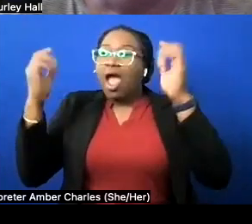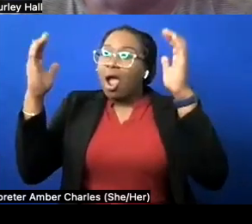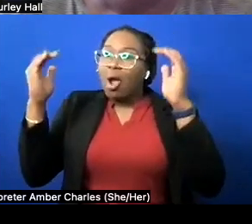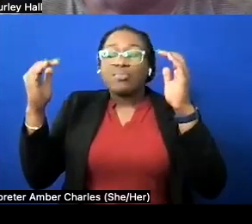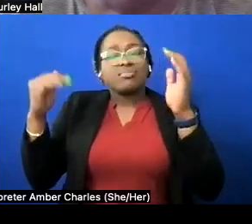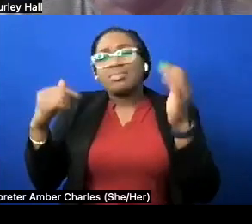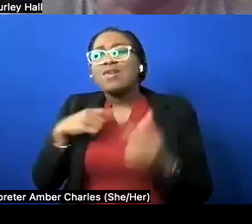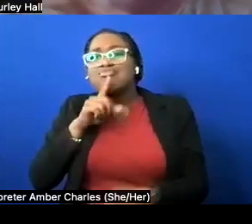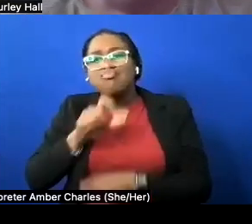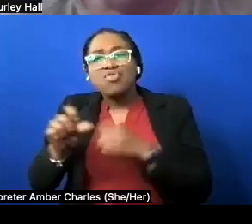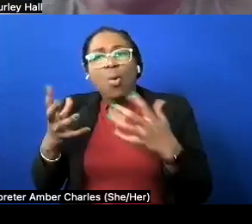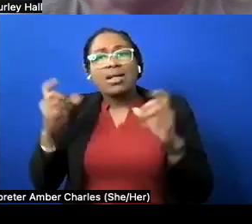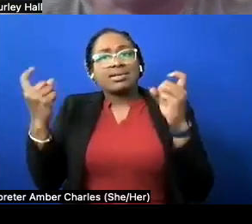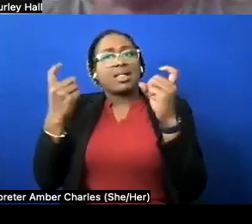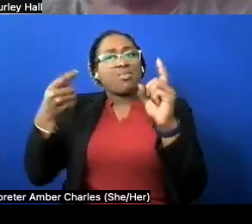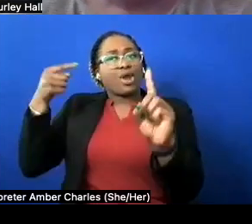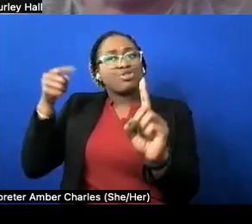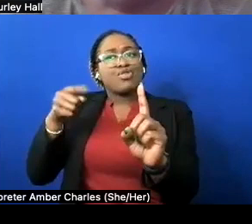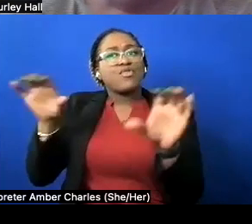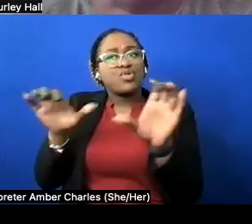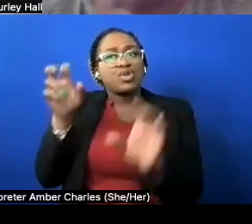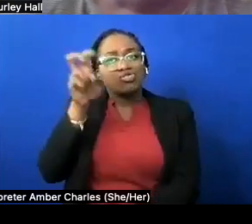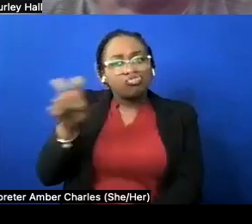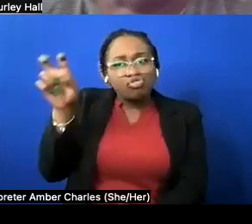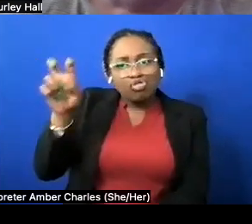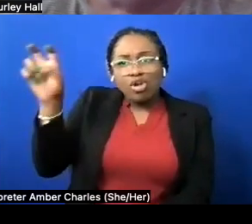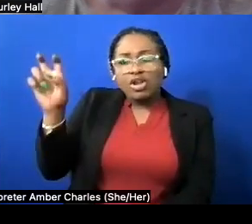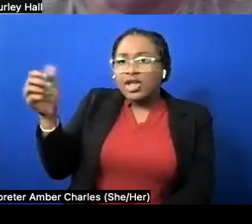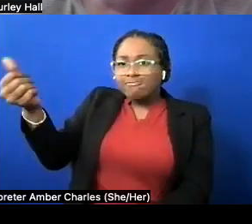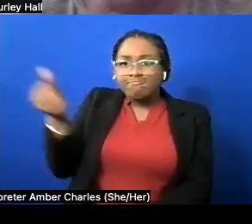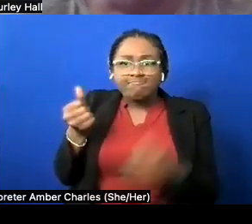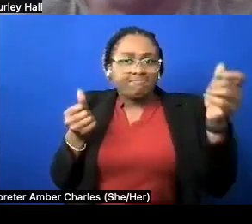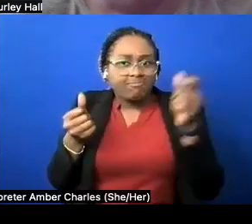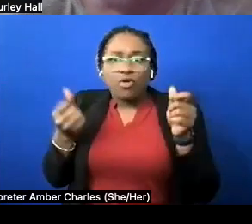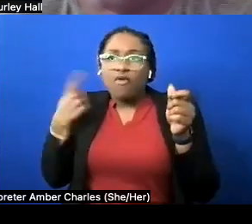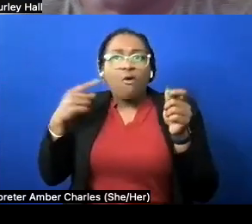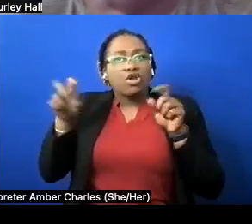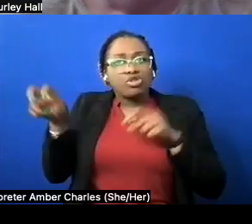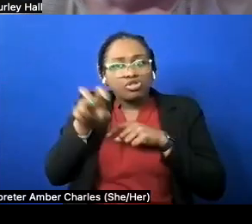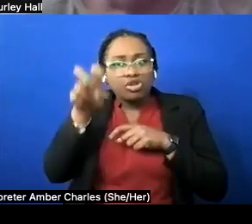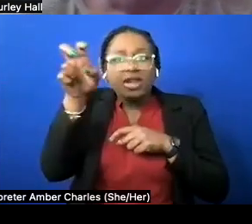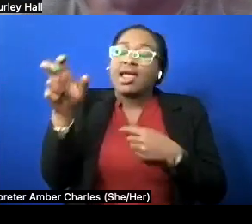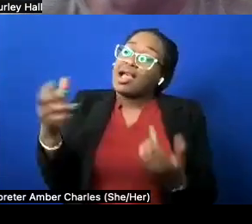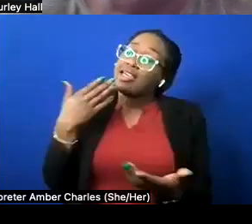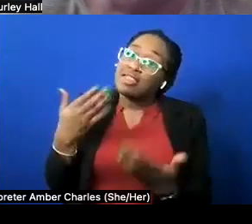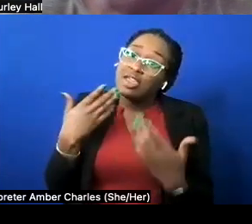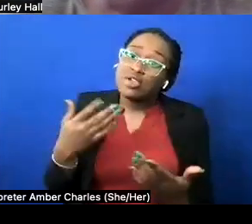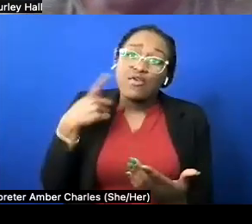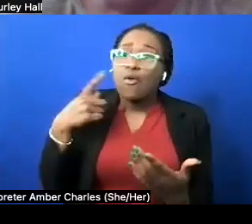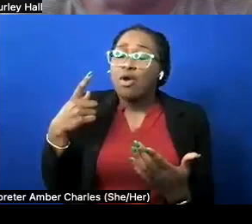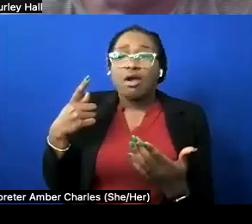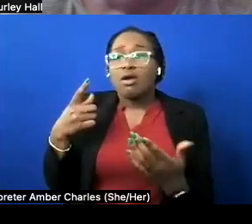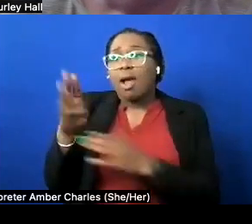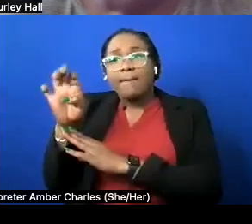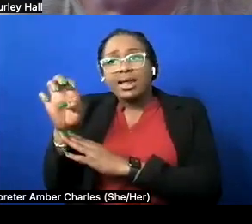you for doing this journey and bringing us all along. And so I just thank you for just being you.